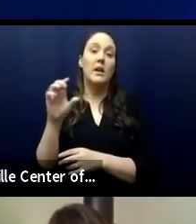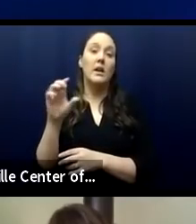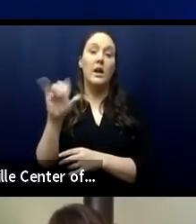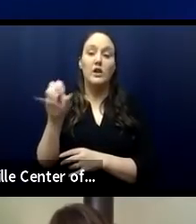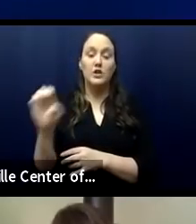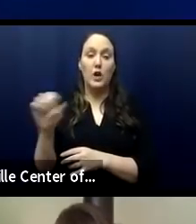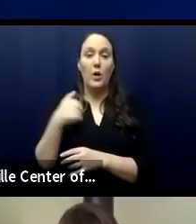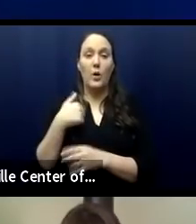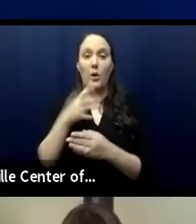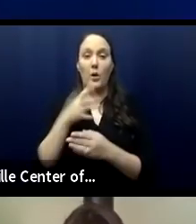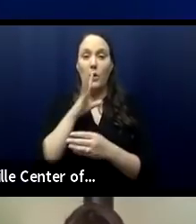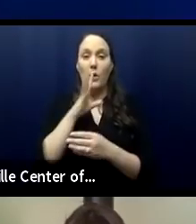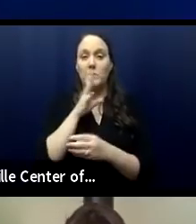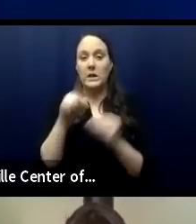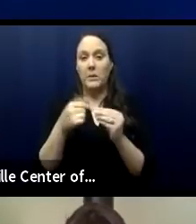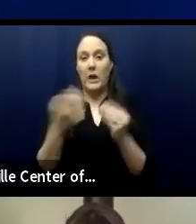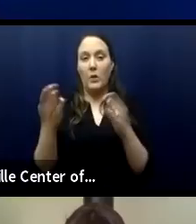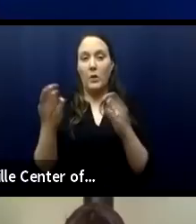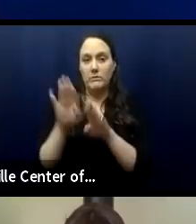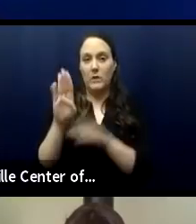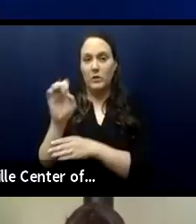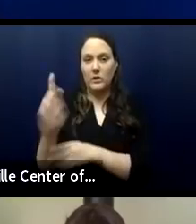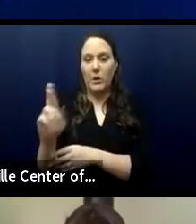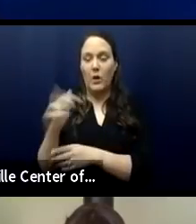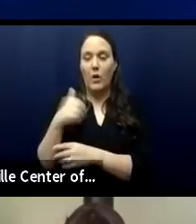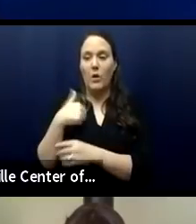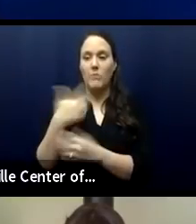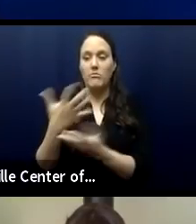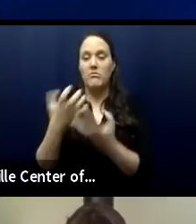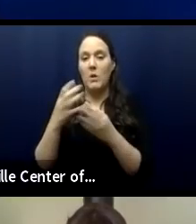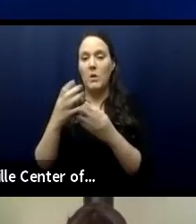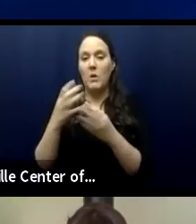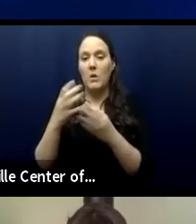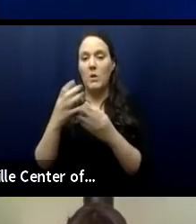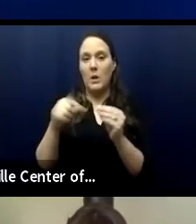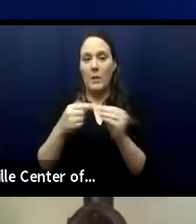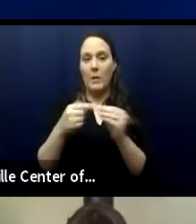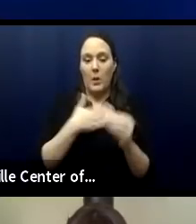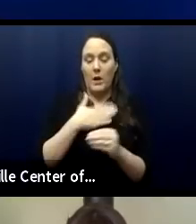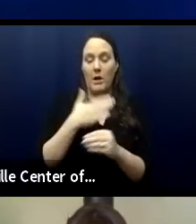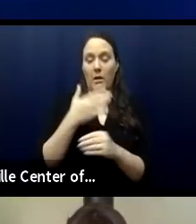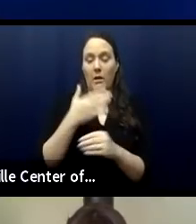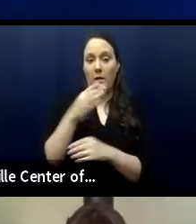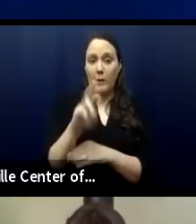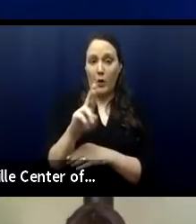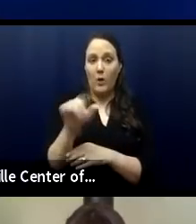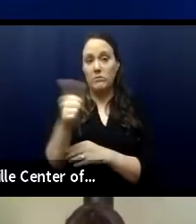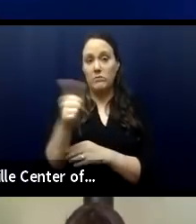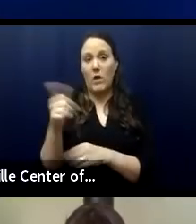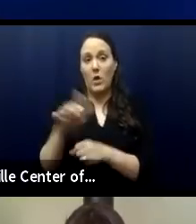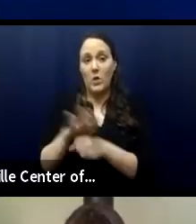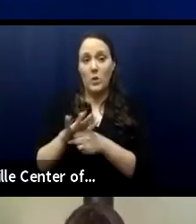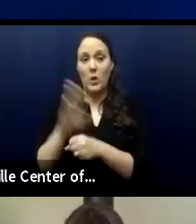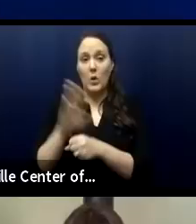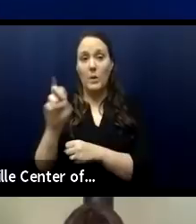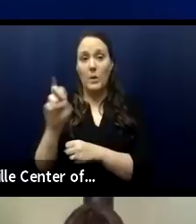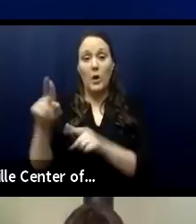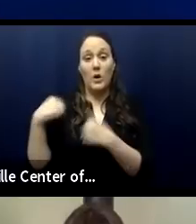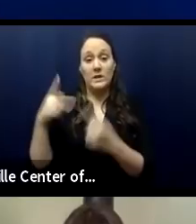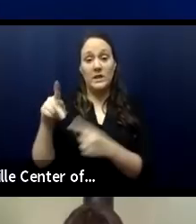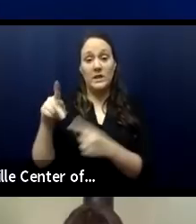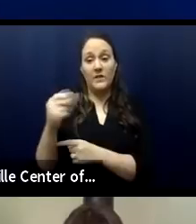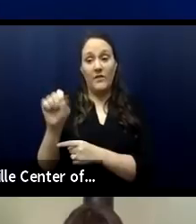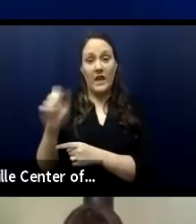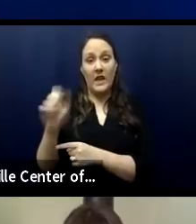bars. I'd like to speak my thoughts about my bar and other local bars. Since the Phase 3 opening, which includes